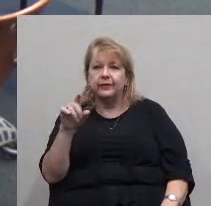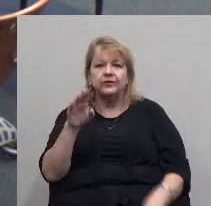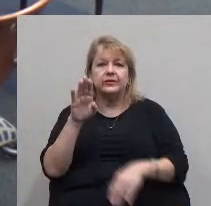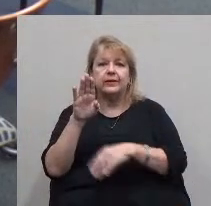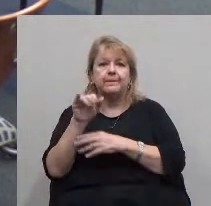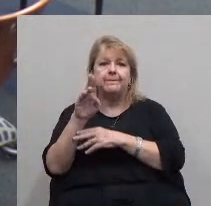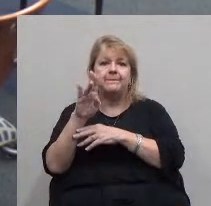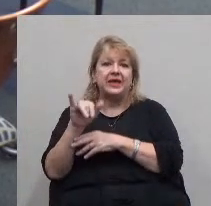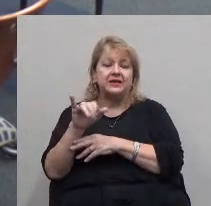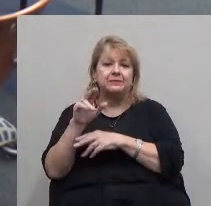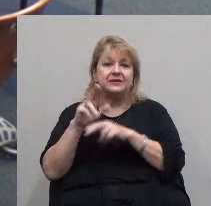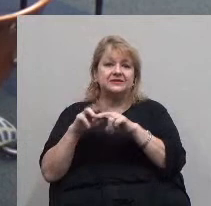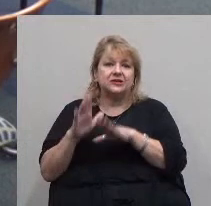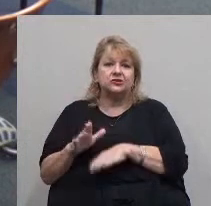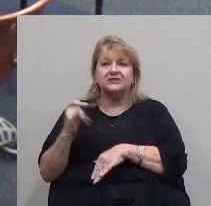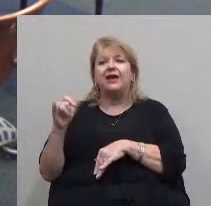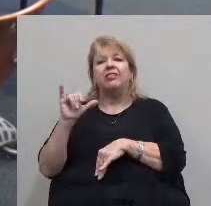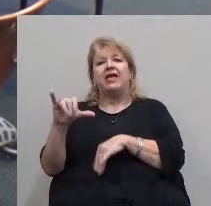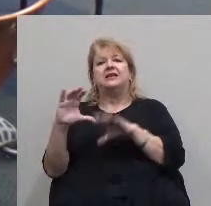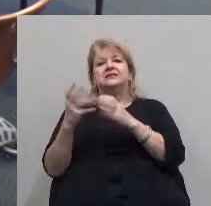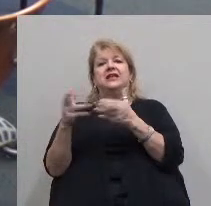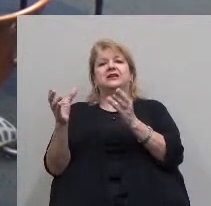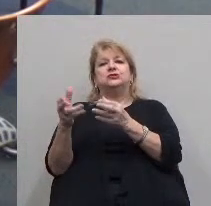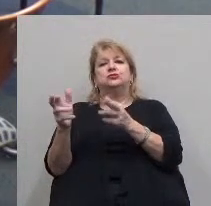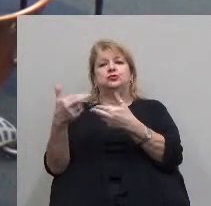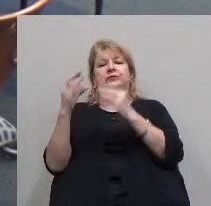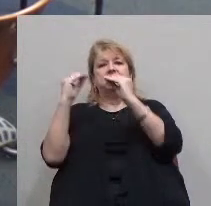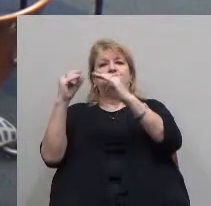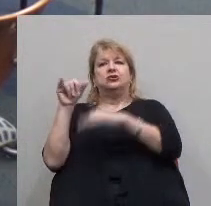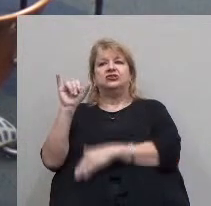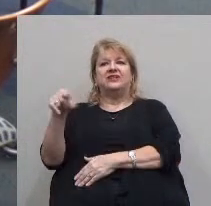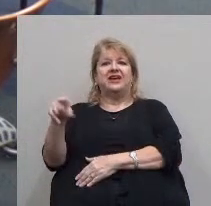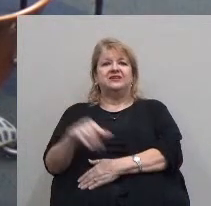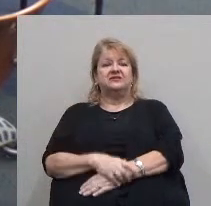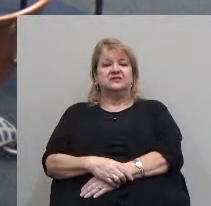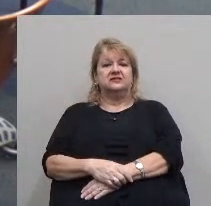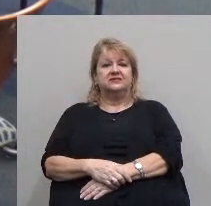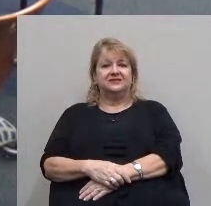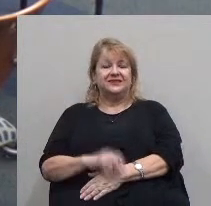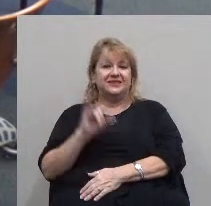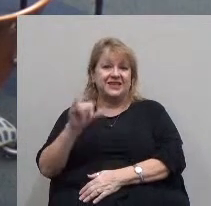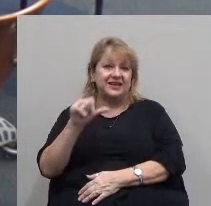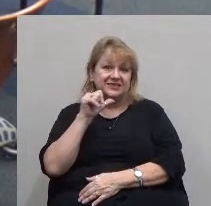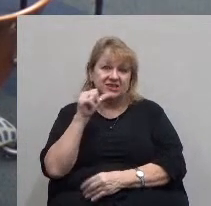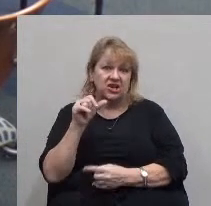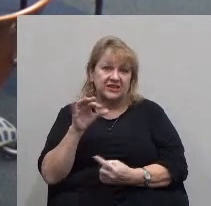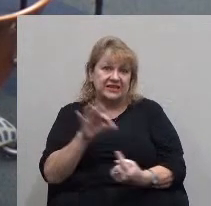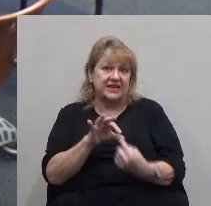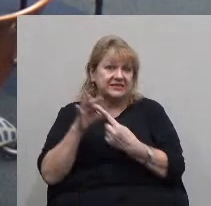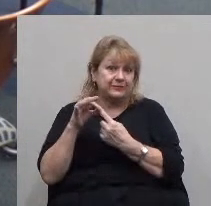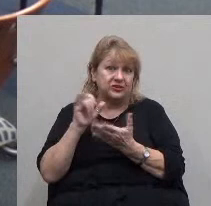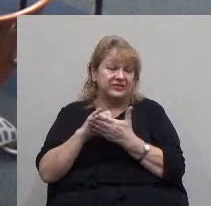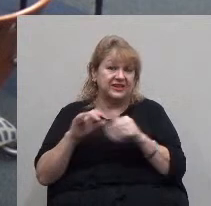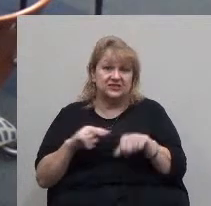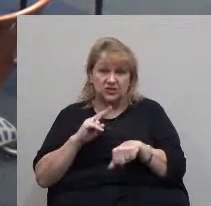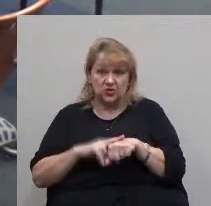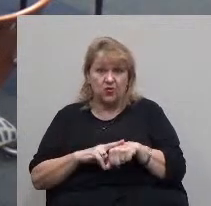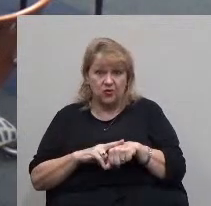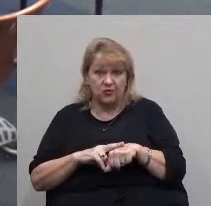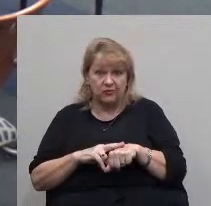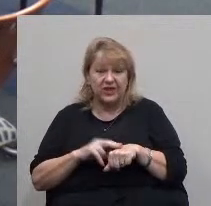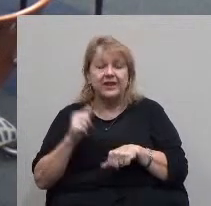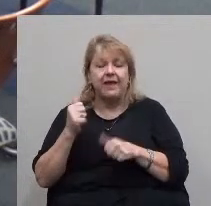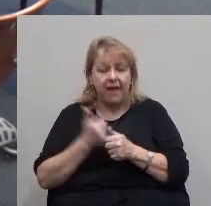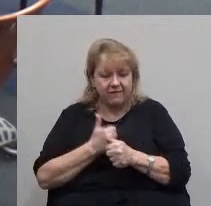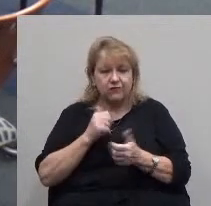that classroom instruction now. So I would say that's not really the exception. That's the norm in every school I've